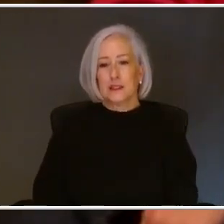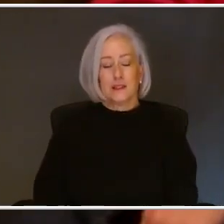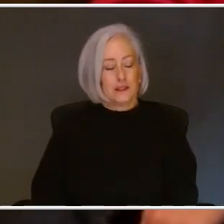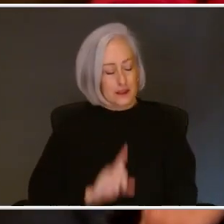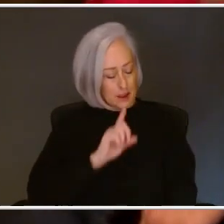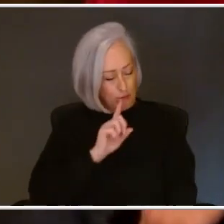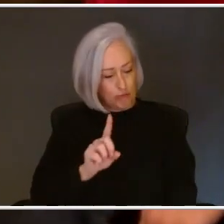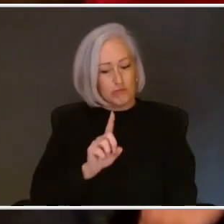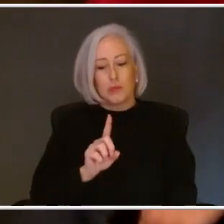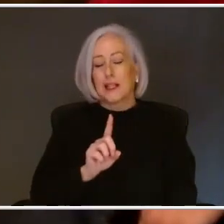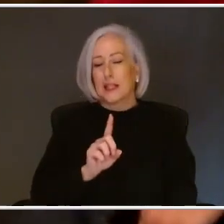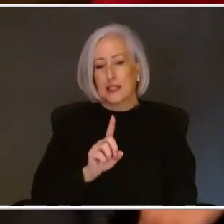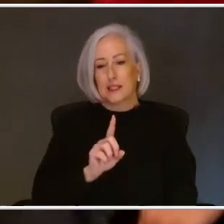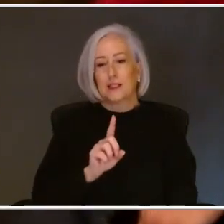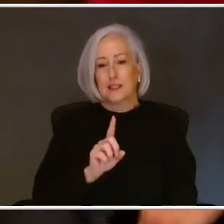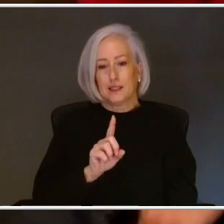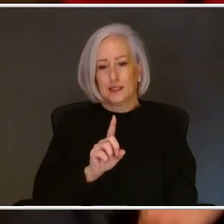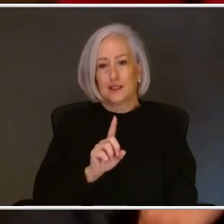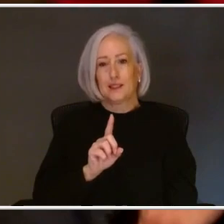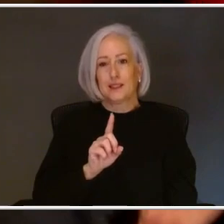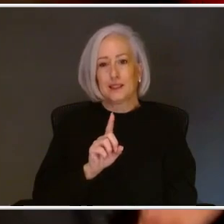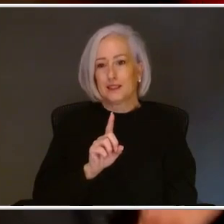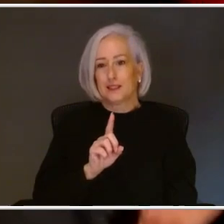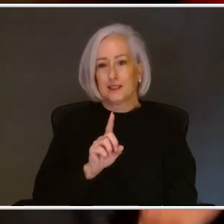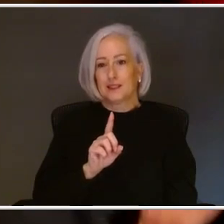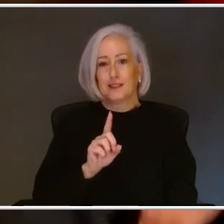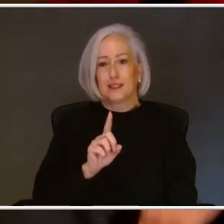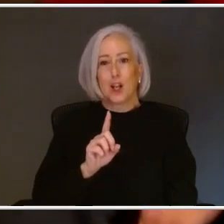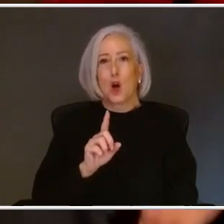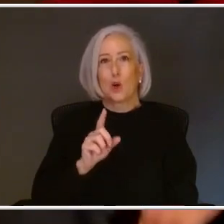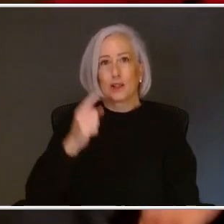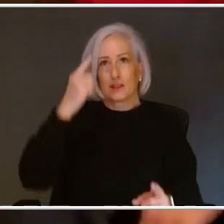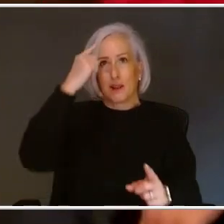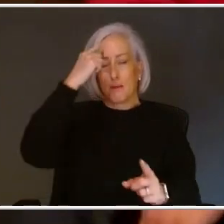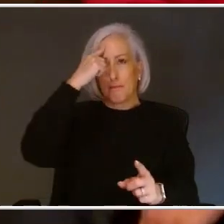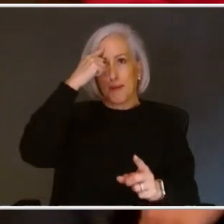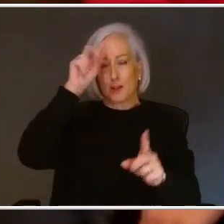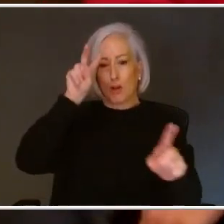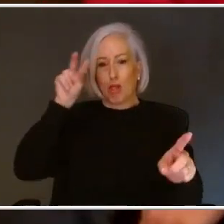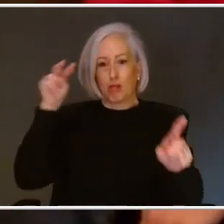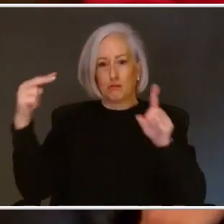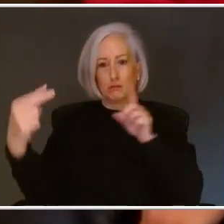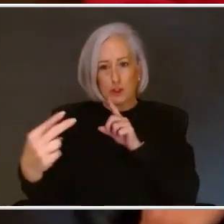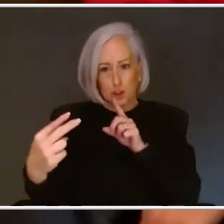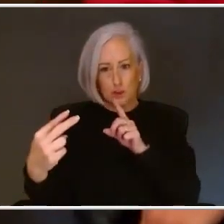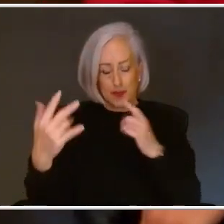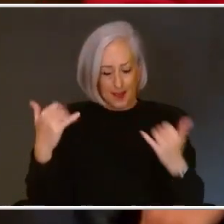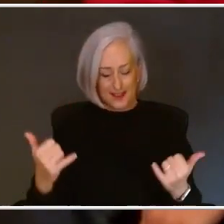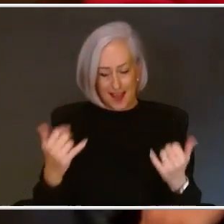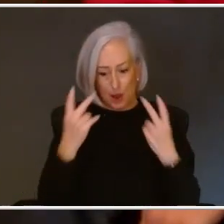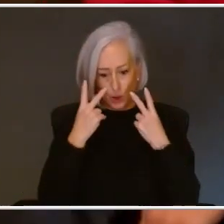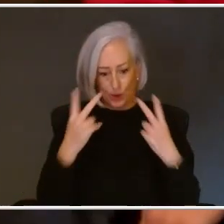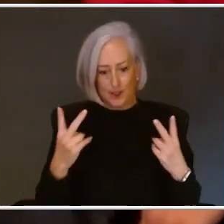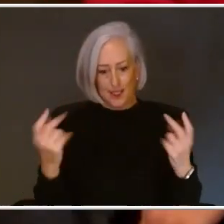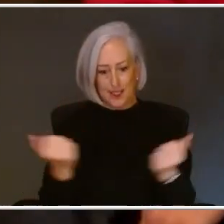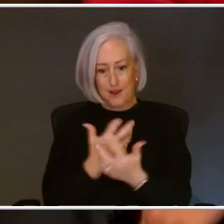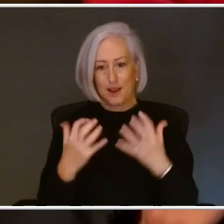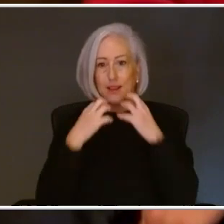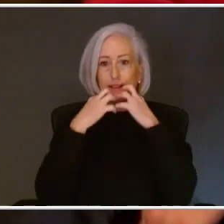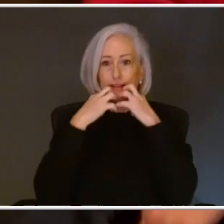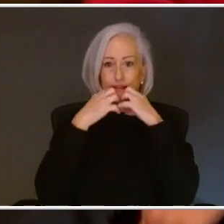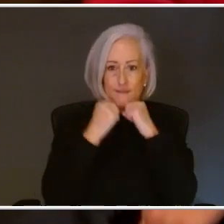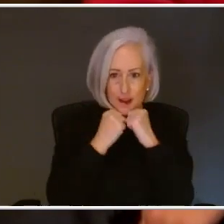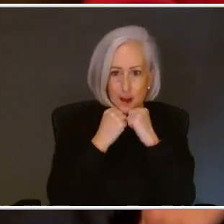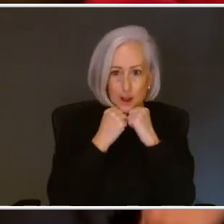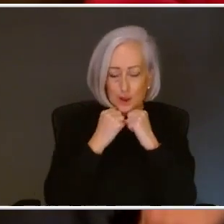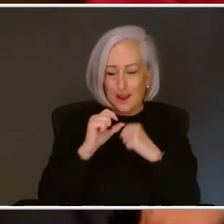certainly, it's a paradigm shift as a parent. Now you perceive everything as incredibly valuable. The